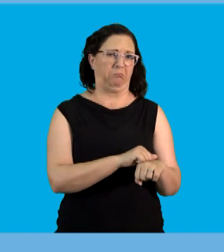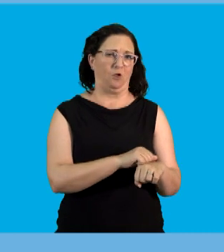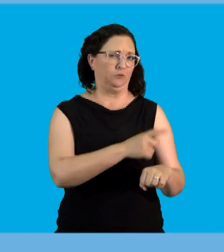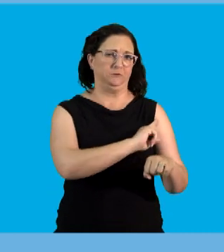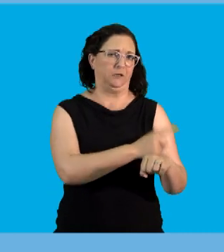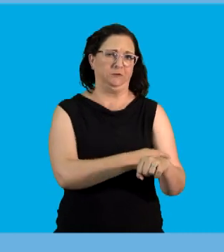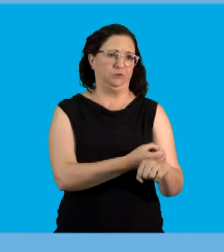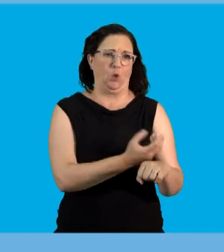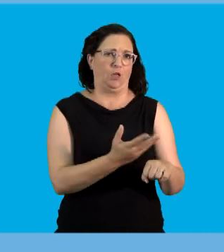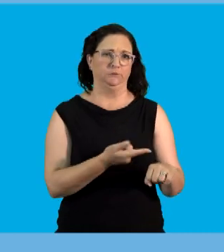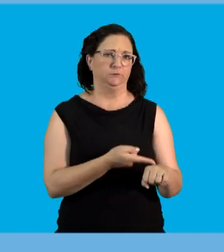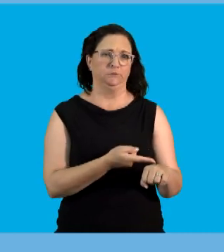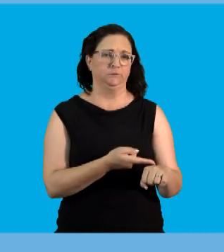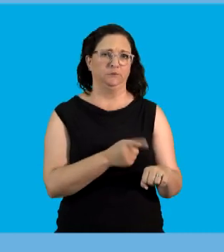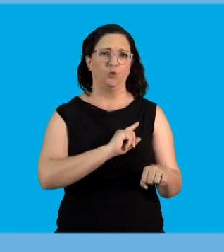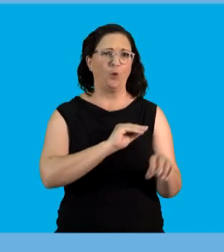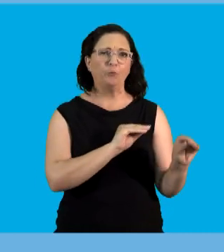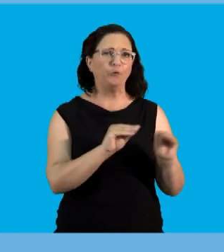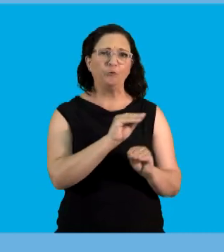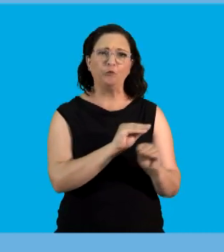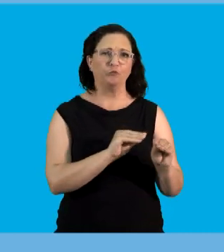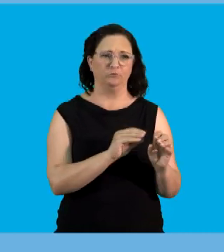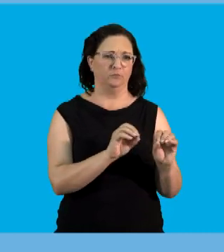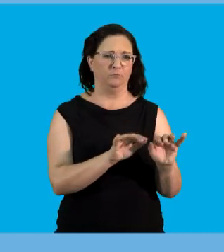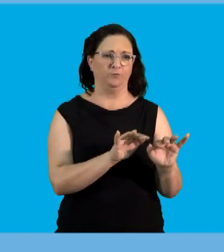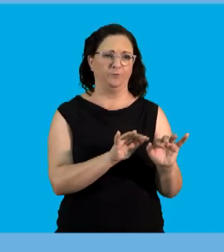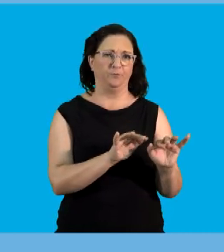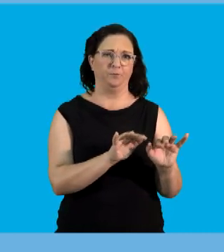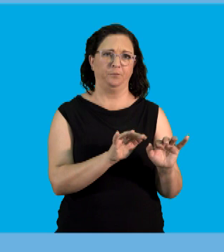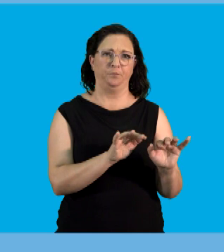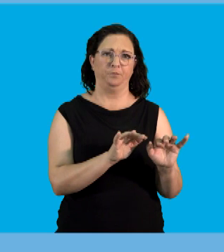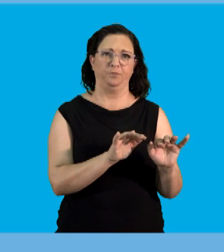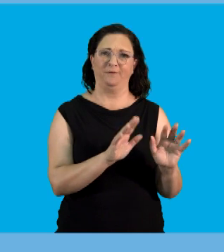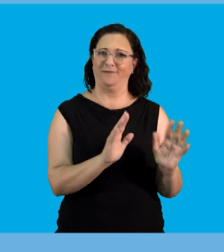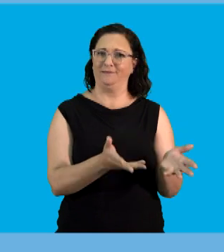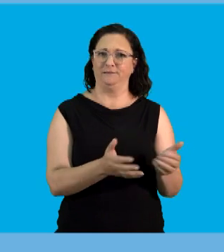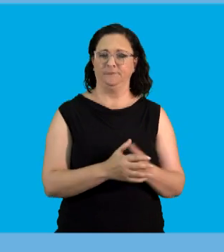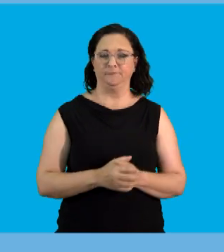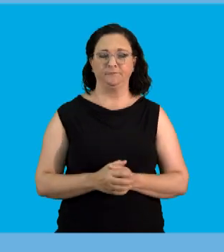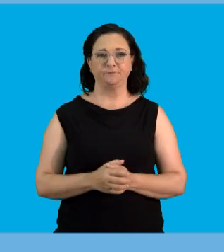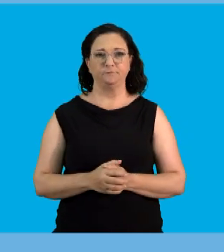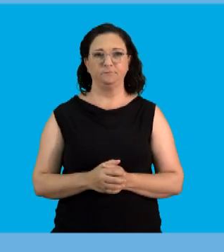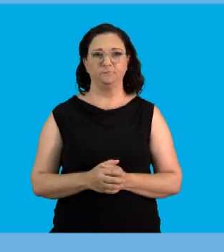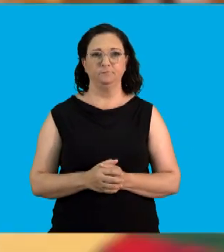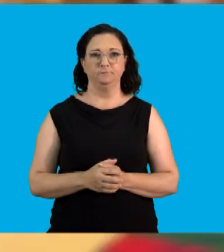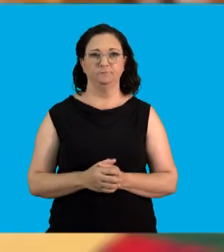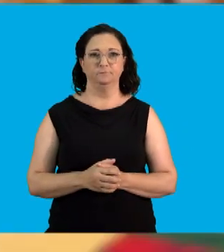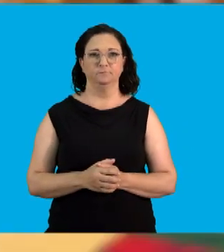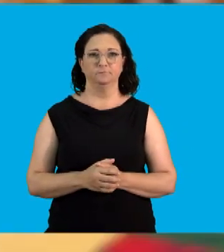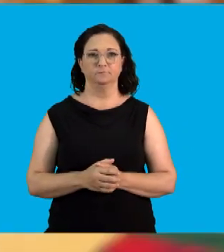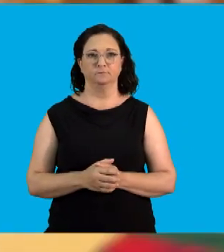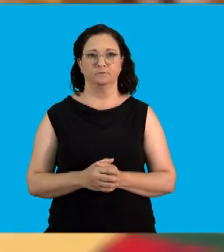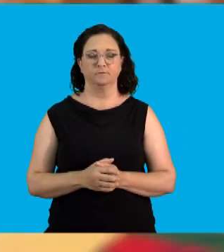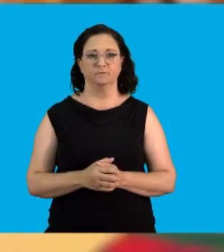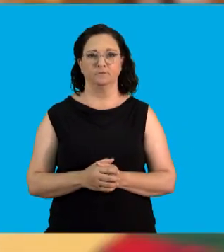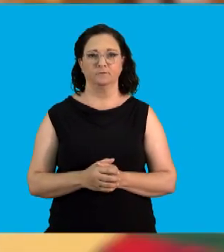the least amount of energy because those ones, they just don't move around. They are vibrating around a point. So their movement is